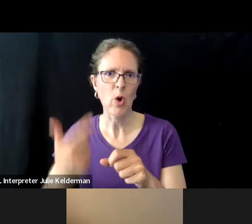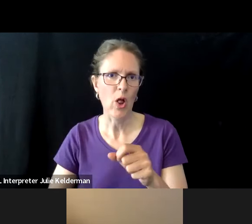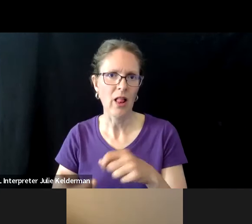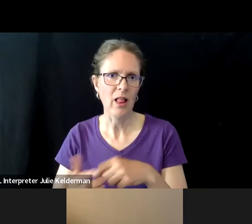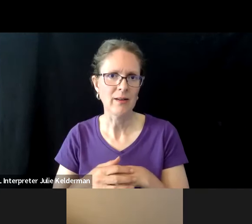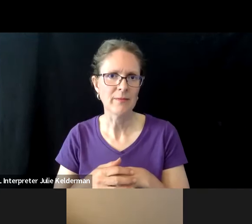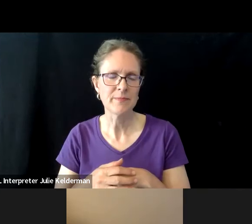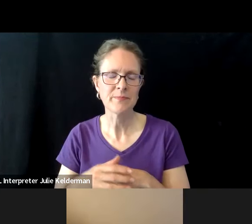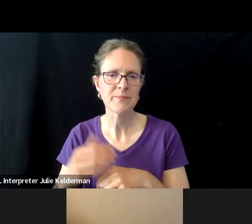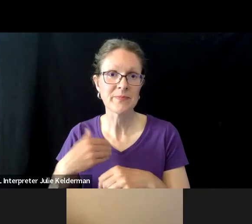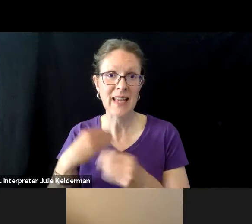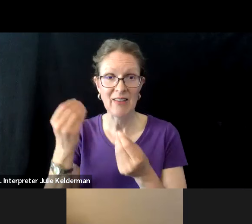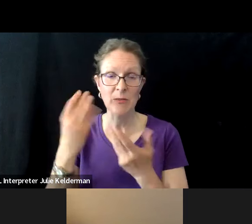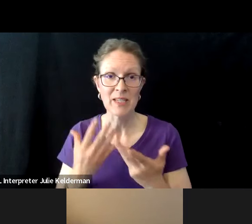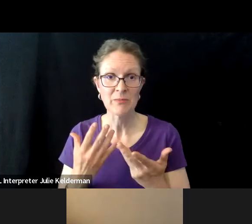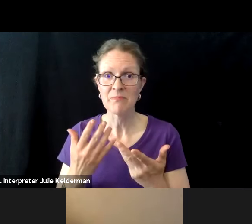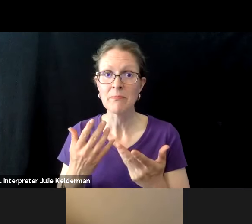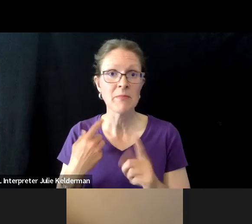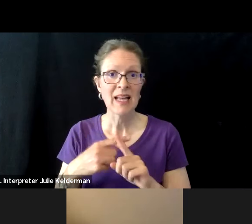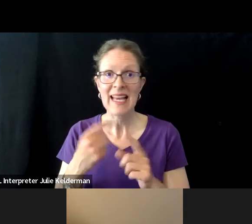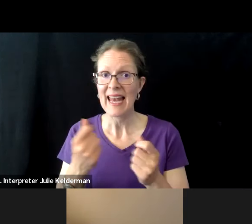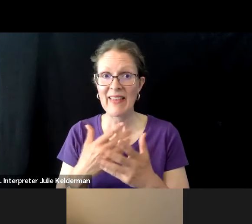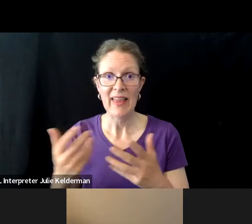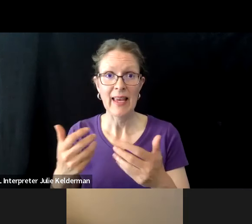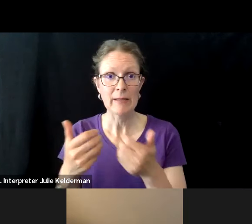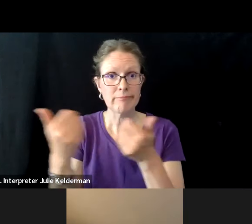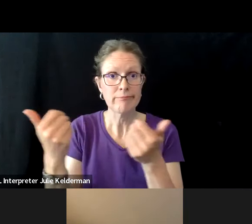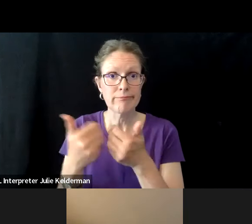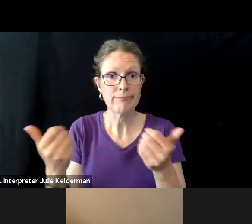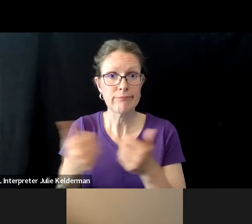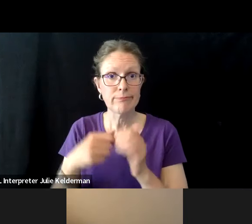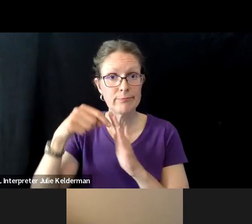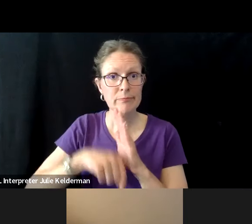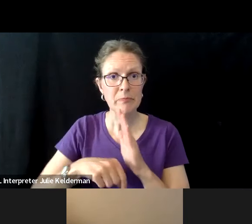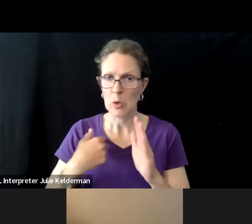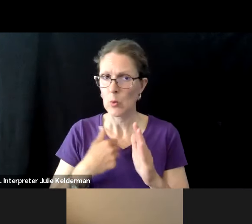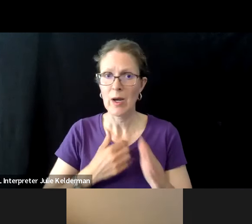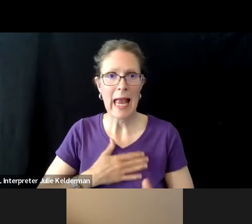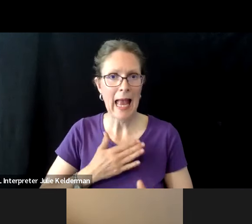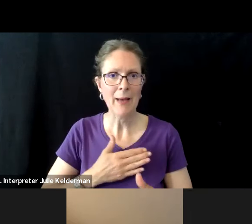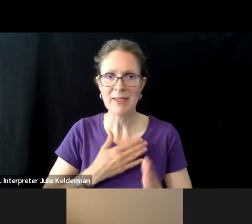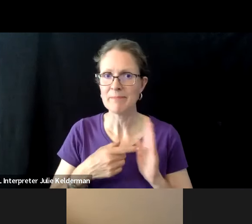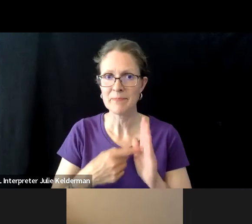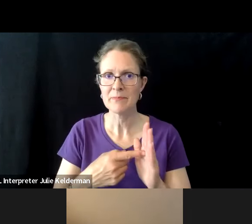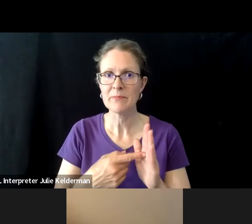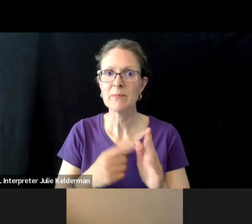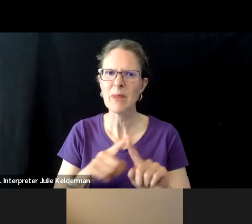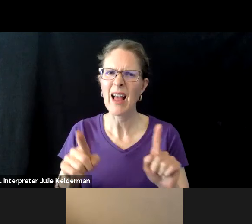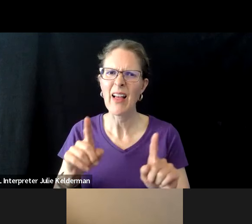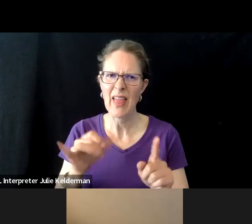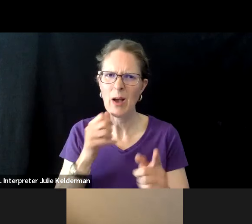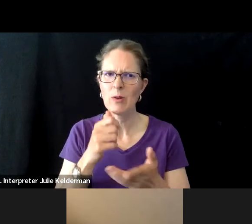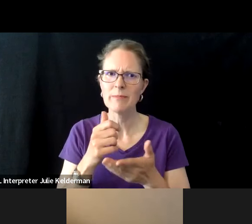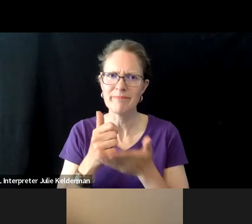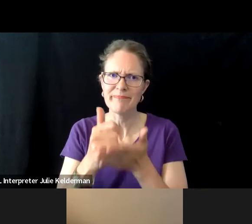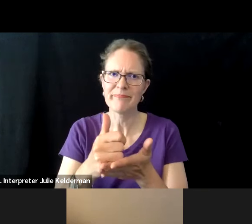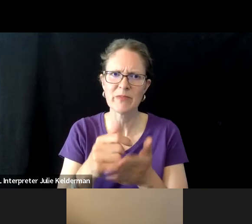that information. And then of course, anything that you'd like broken out, we're happy to do that as well. But just want to make sure you have all the information that you would like to have.